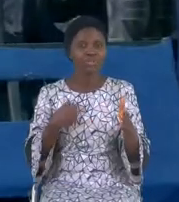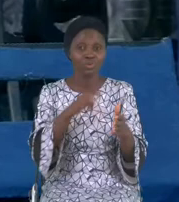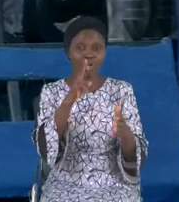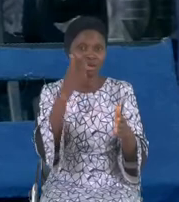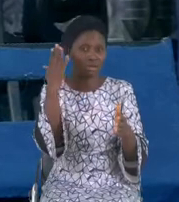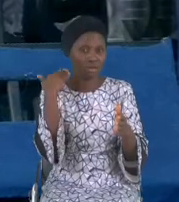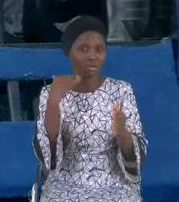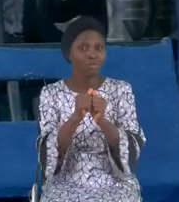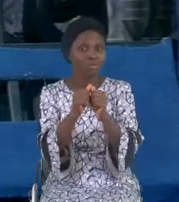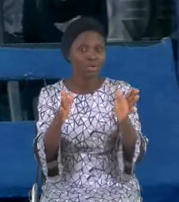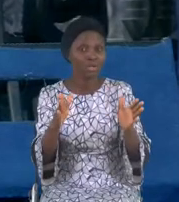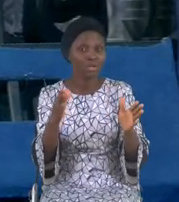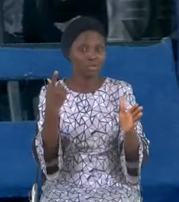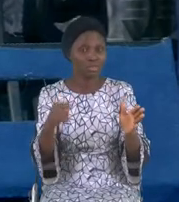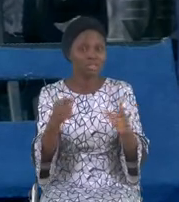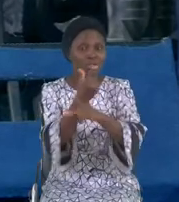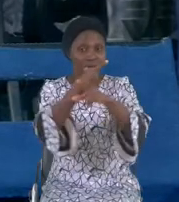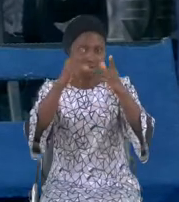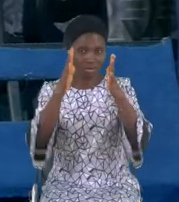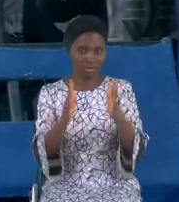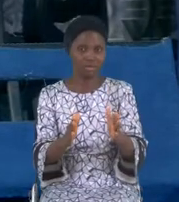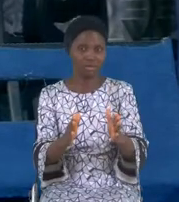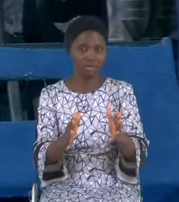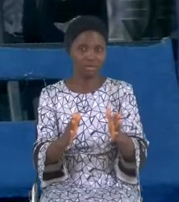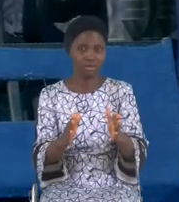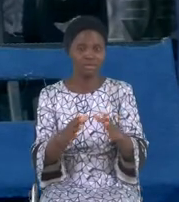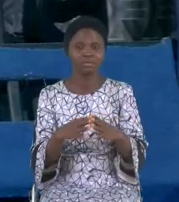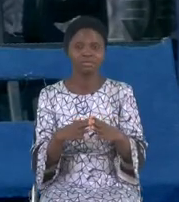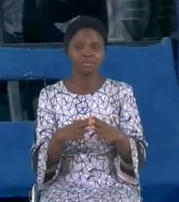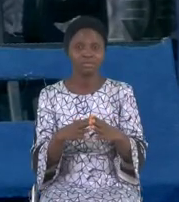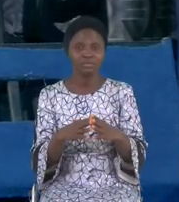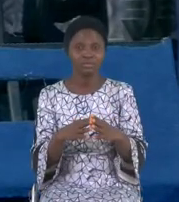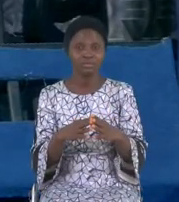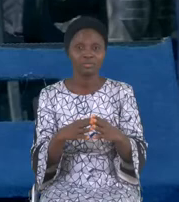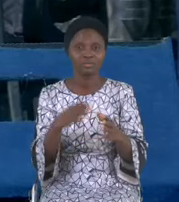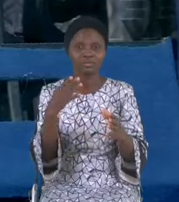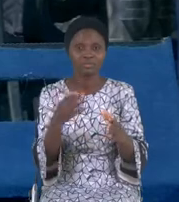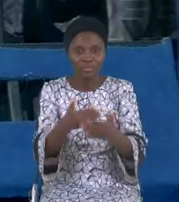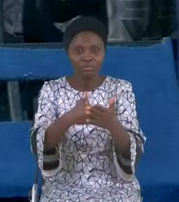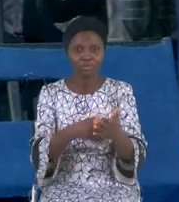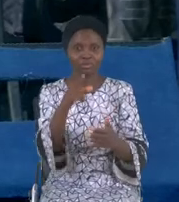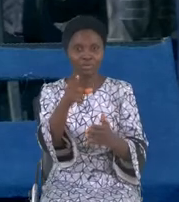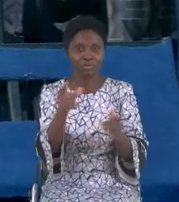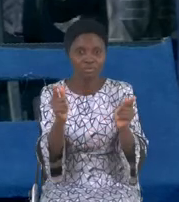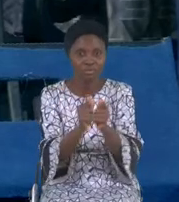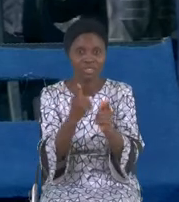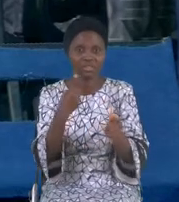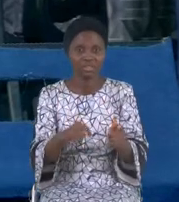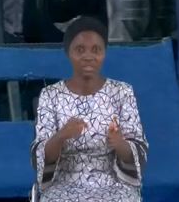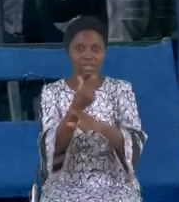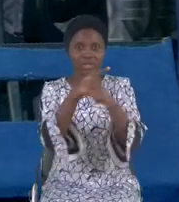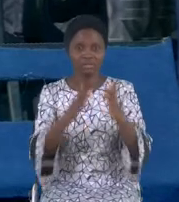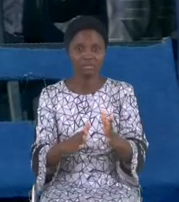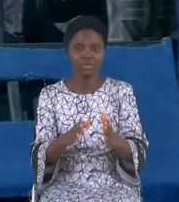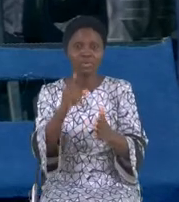without the library you m there must be difference before you match the library what was your